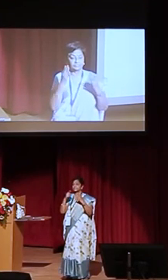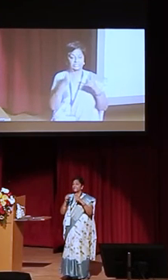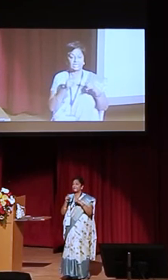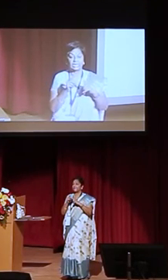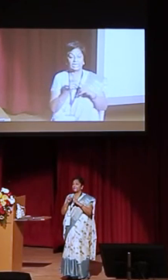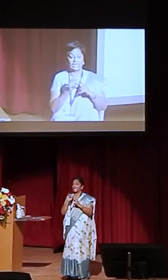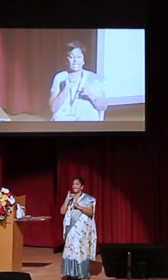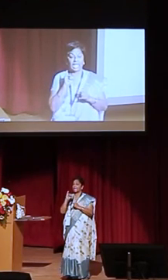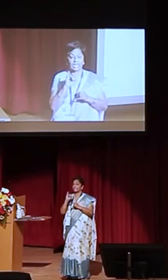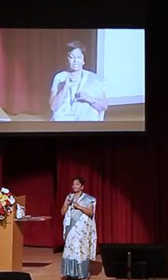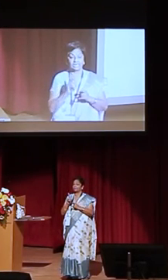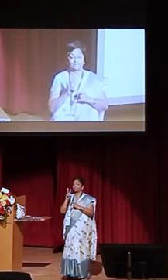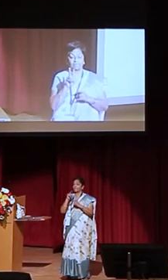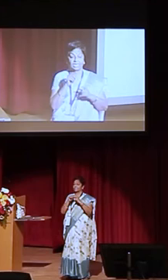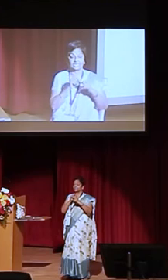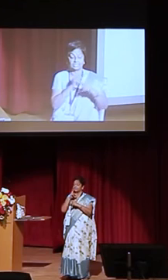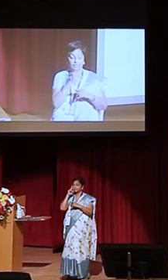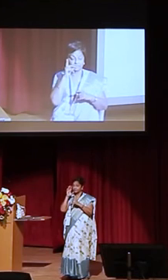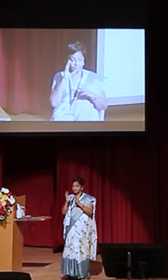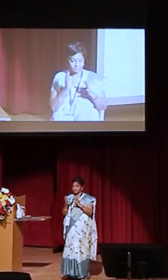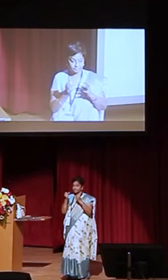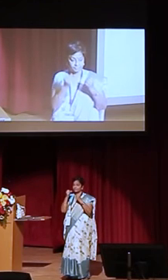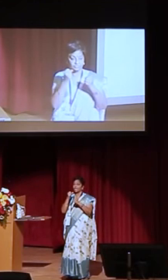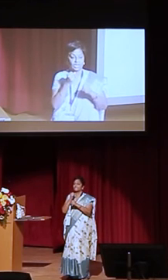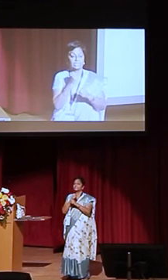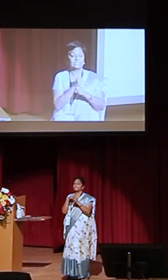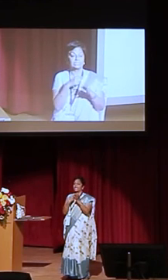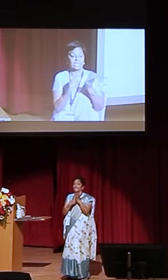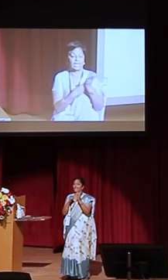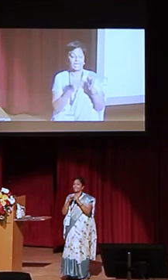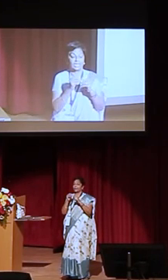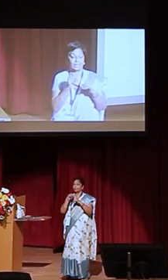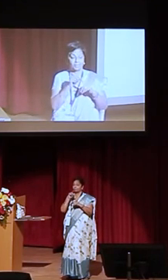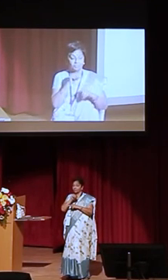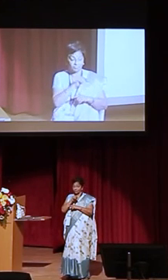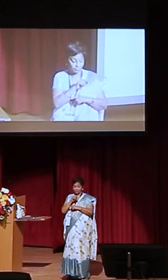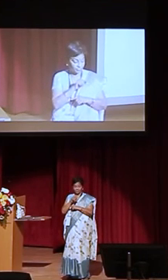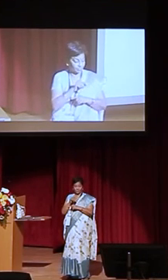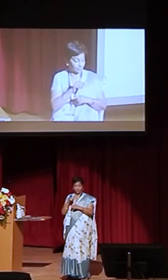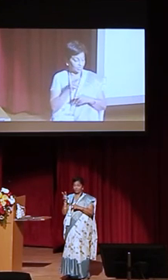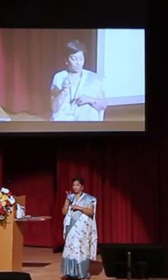basics. In the case of tactile graphics, these